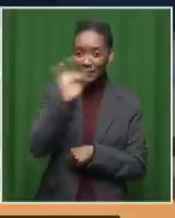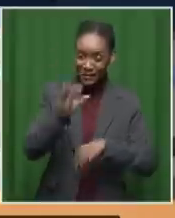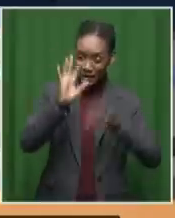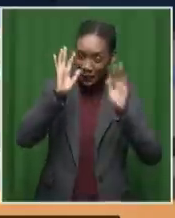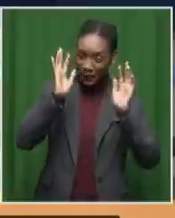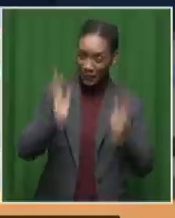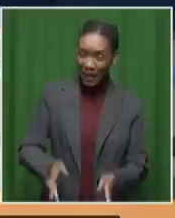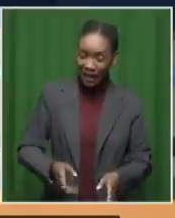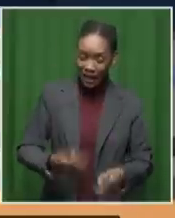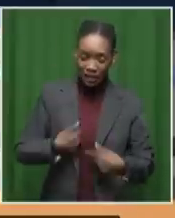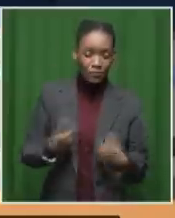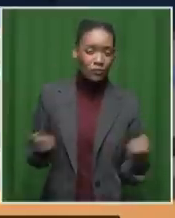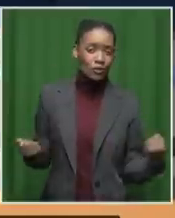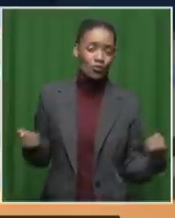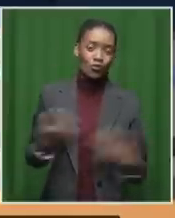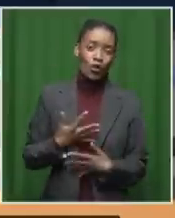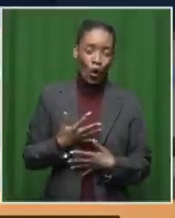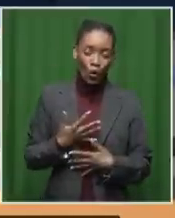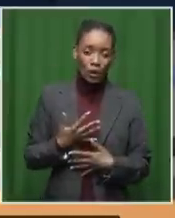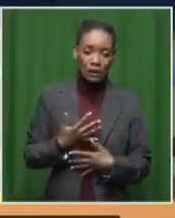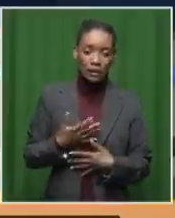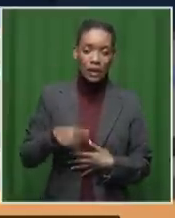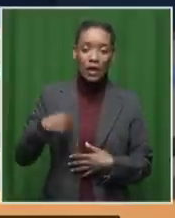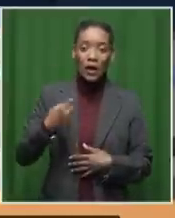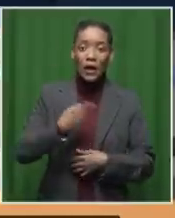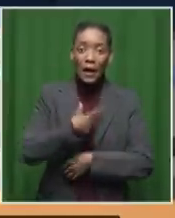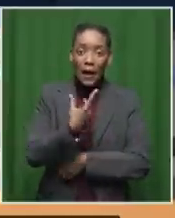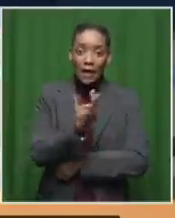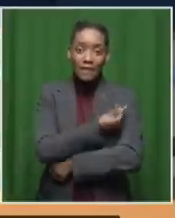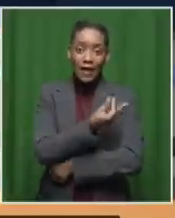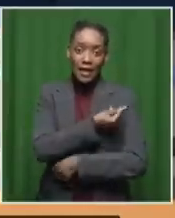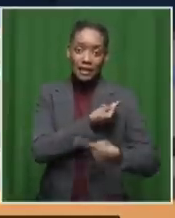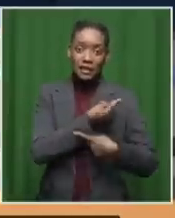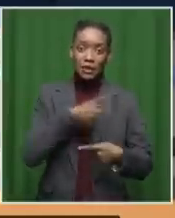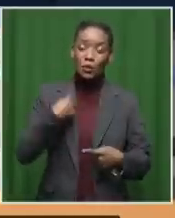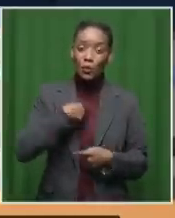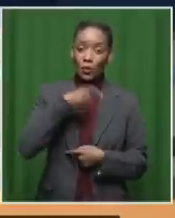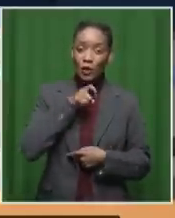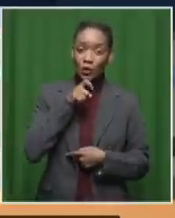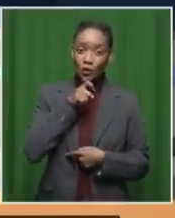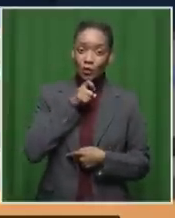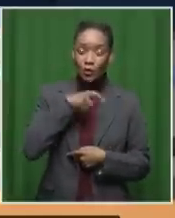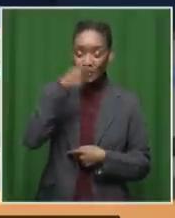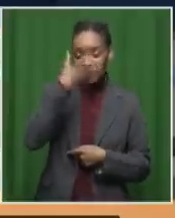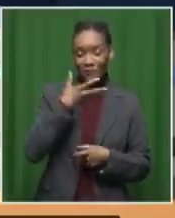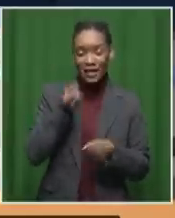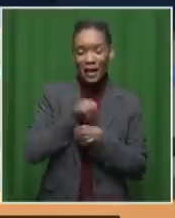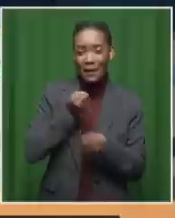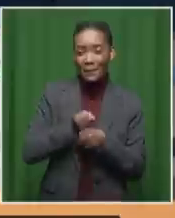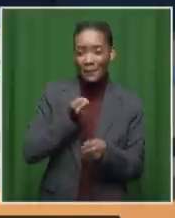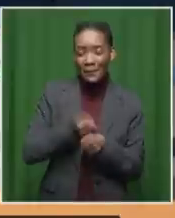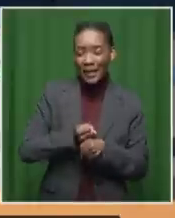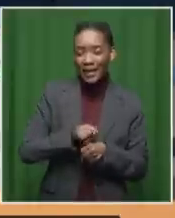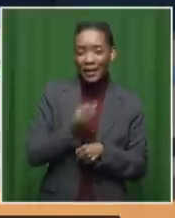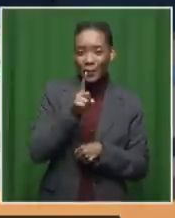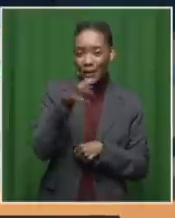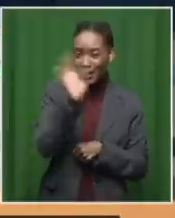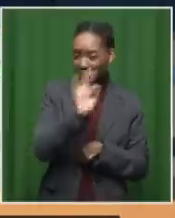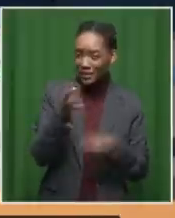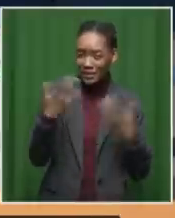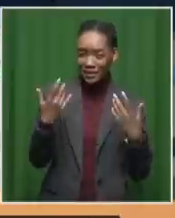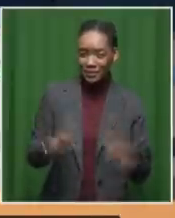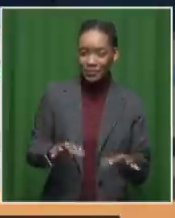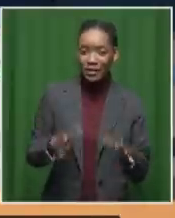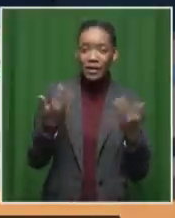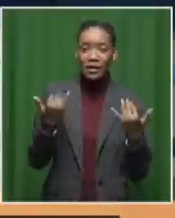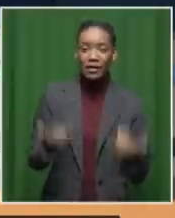1% of all the vaccines that we actually consume. So today you're handing over to